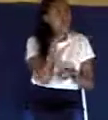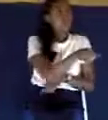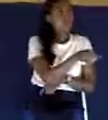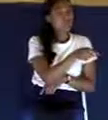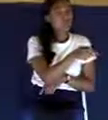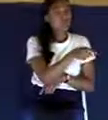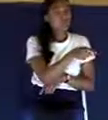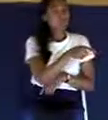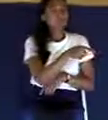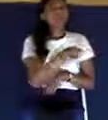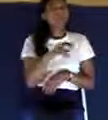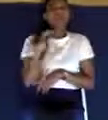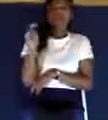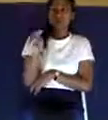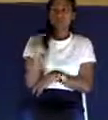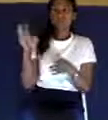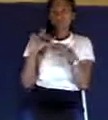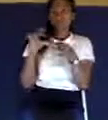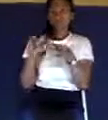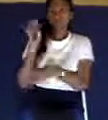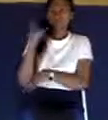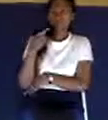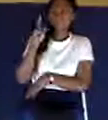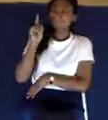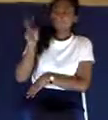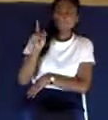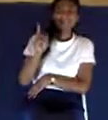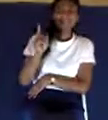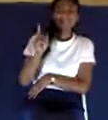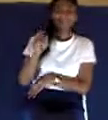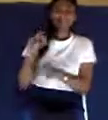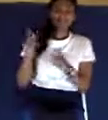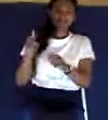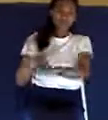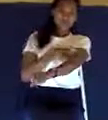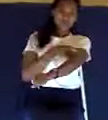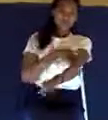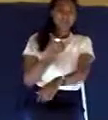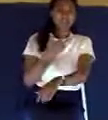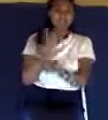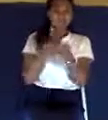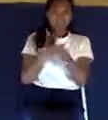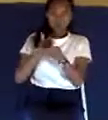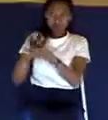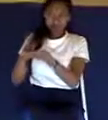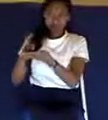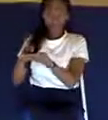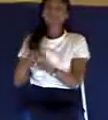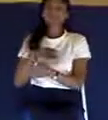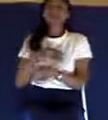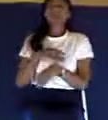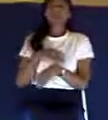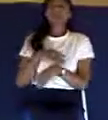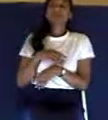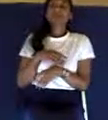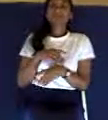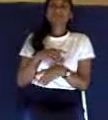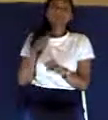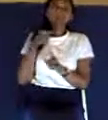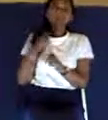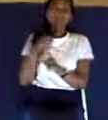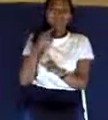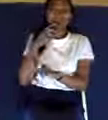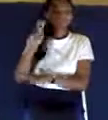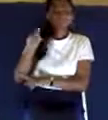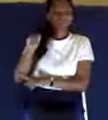then here Naomi gives them a speech, a long speech. This can be divided up into three parts. But she's basically